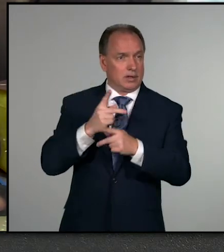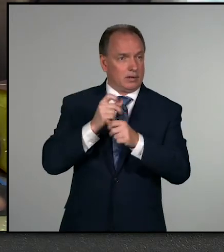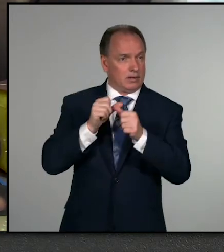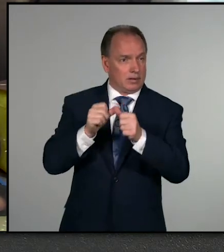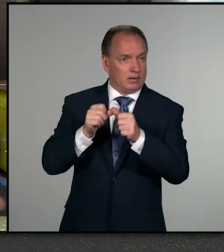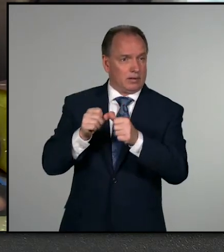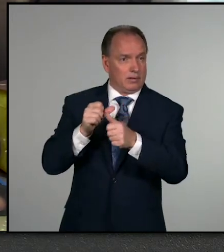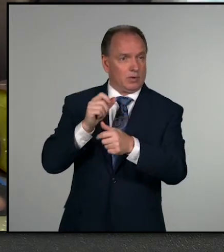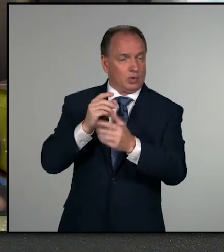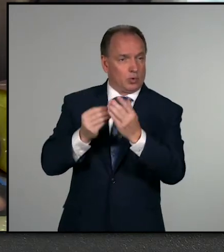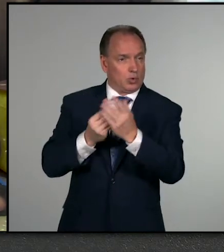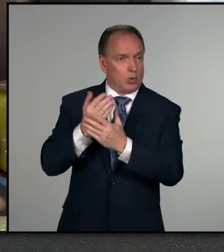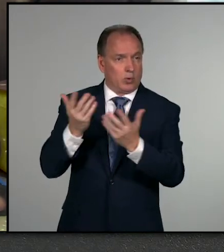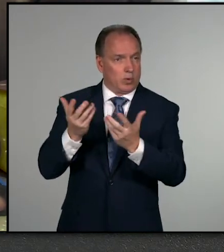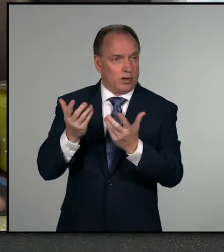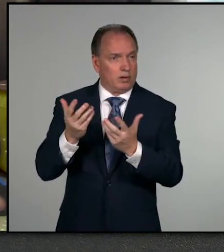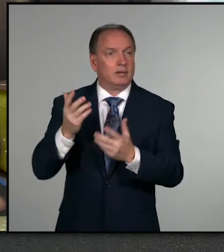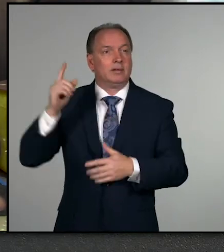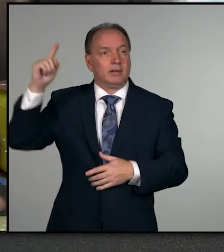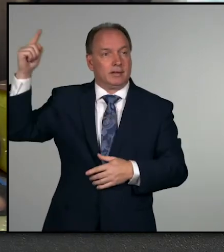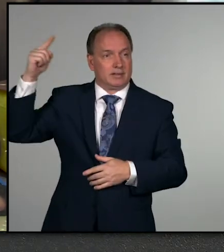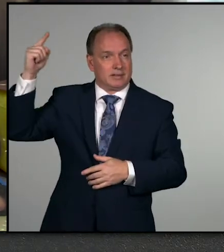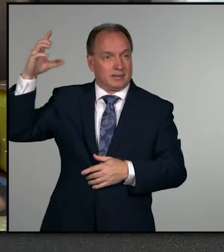So I need to add a sun